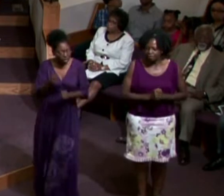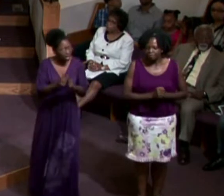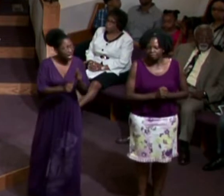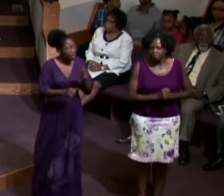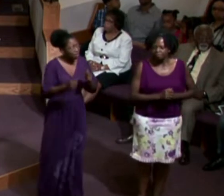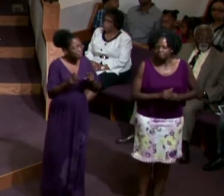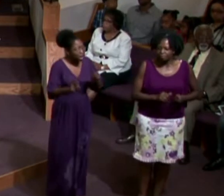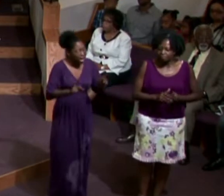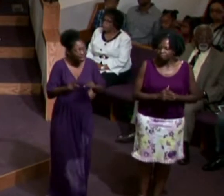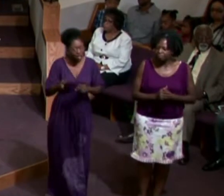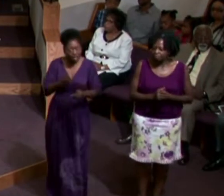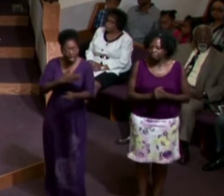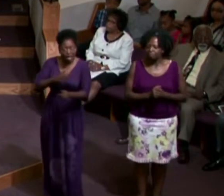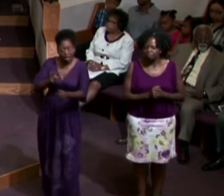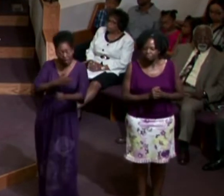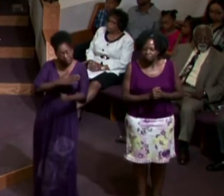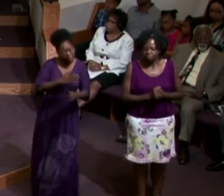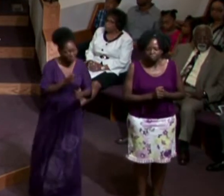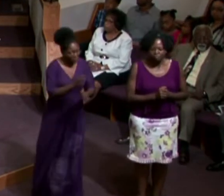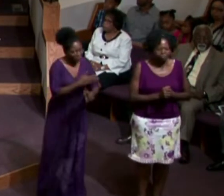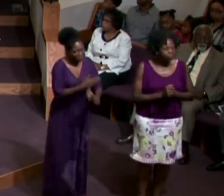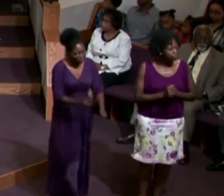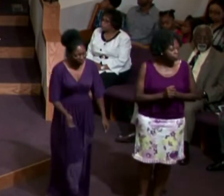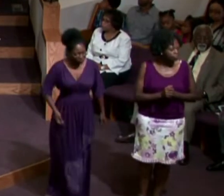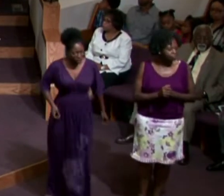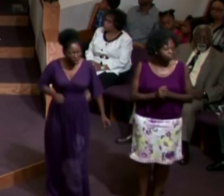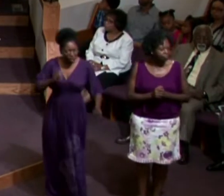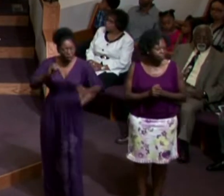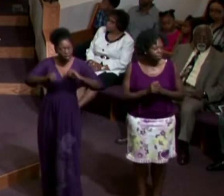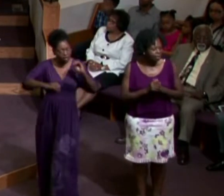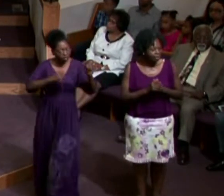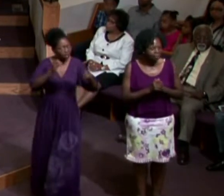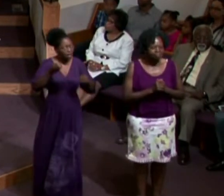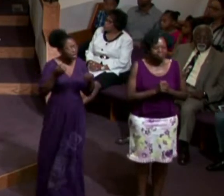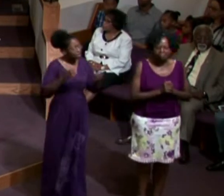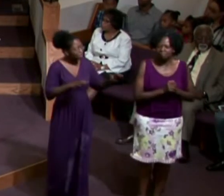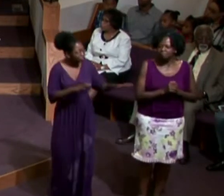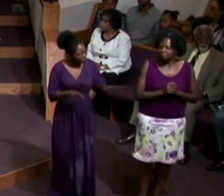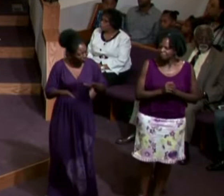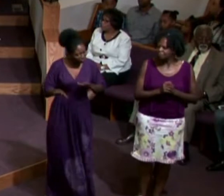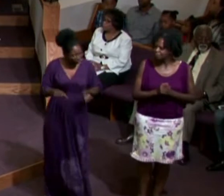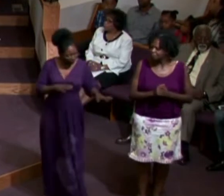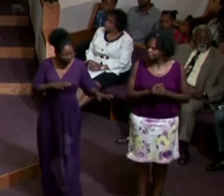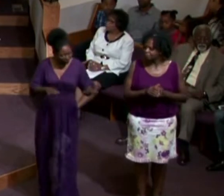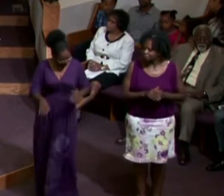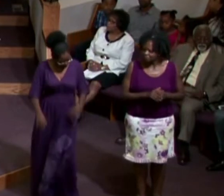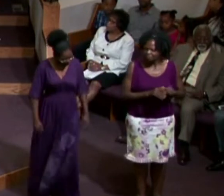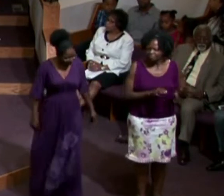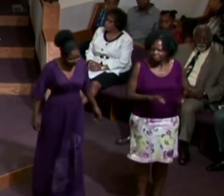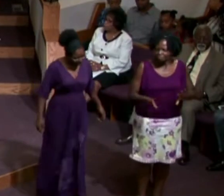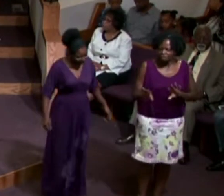Everybody say, oh, it's done, yes it is.